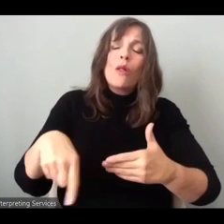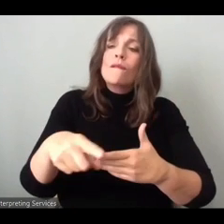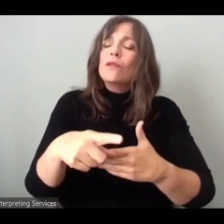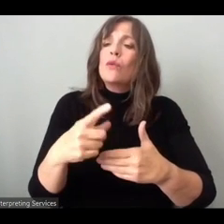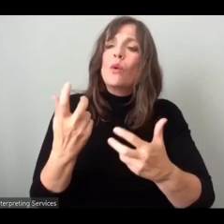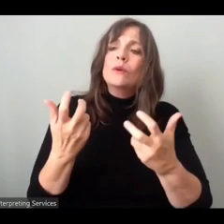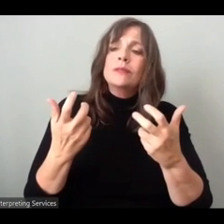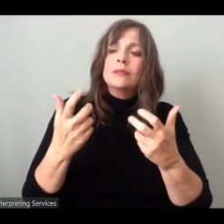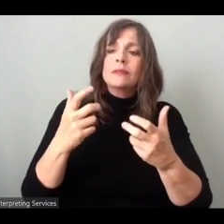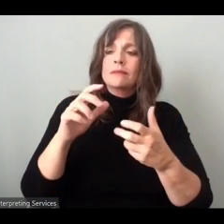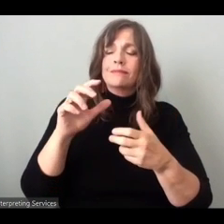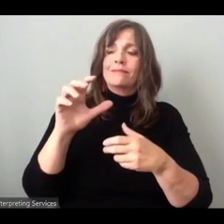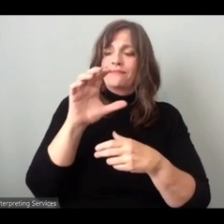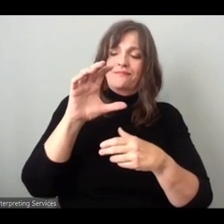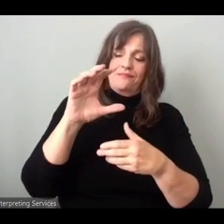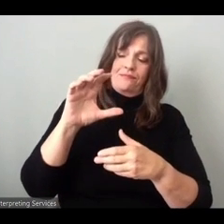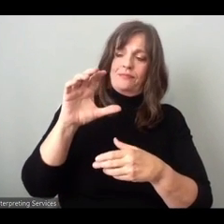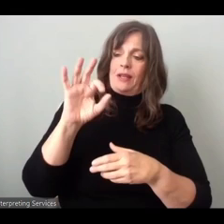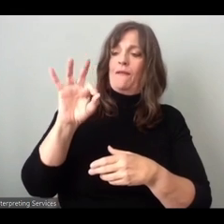Great. Well,